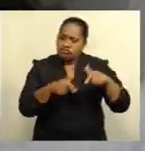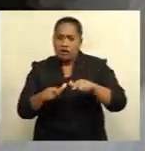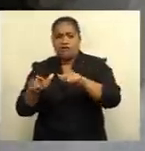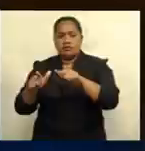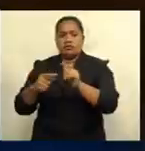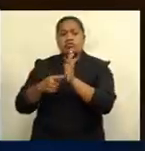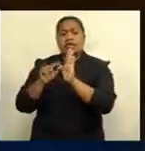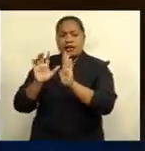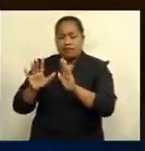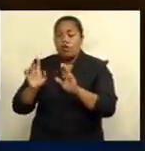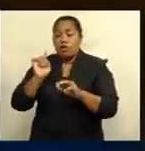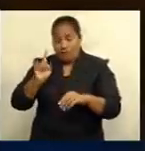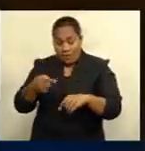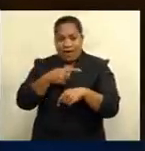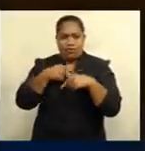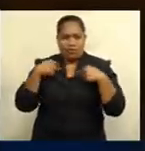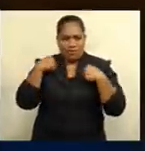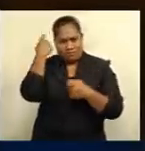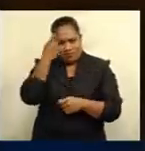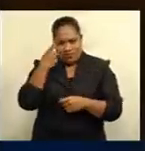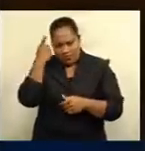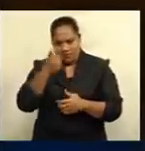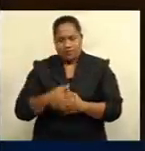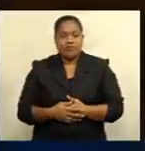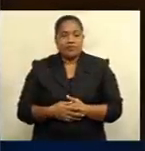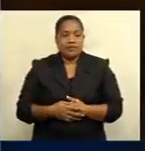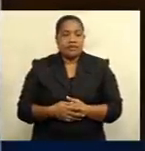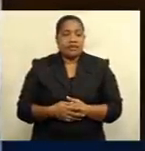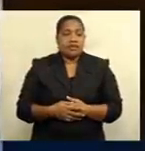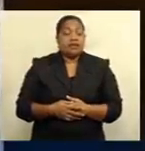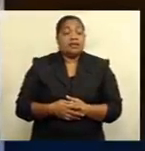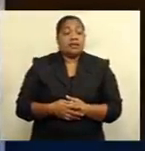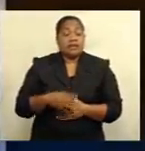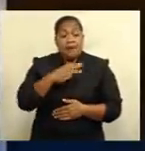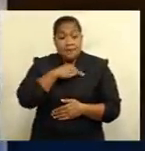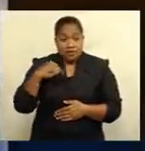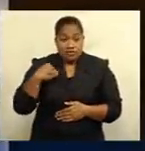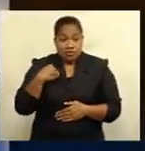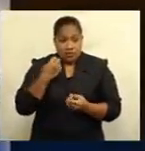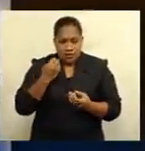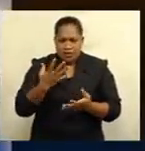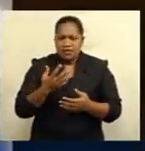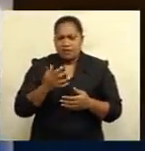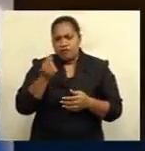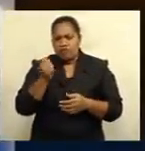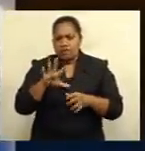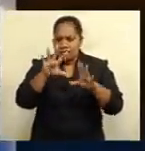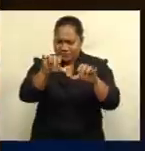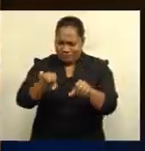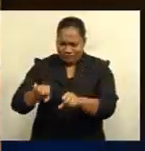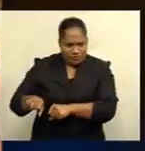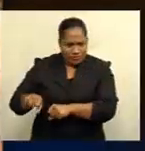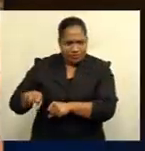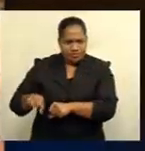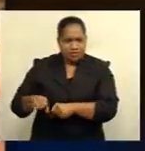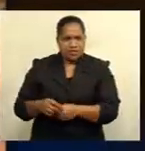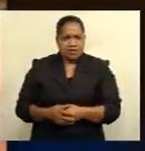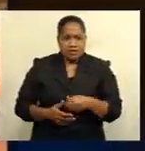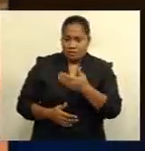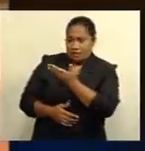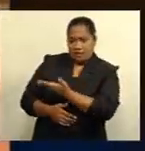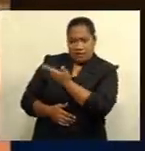concerned about. The Fisheries Ministry confirms it recently confiscated tons of sea cucumber this week. To refrain from